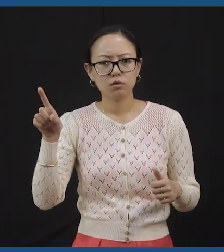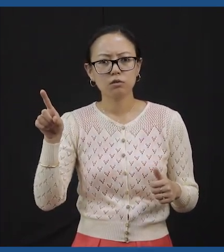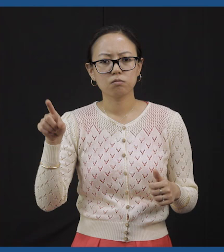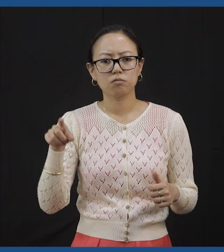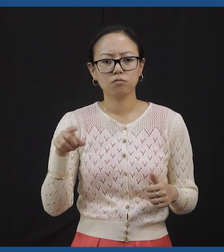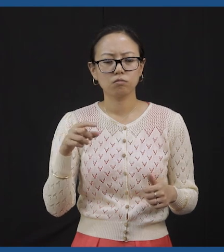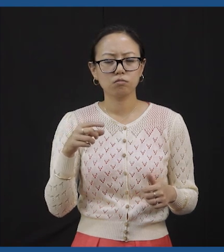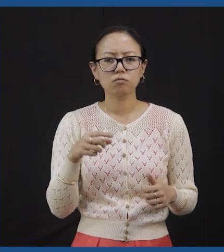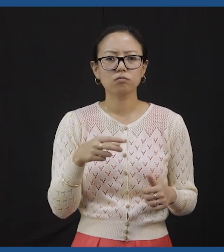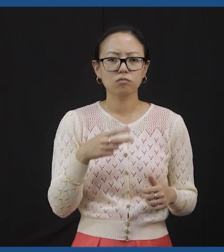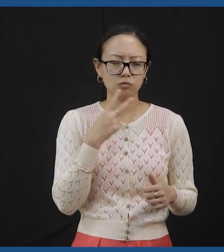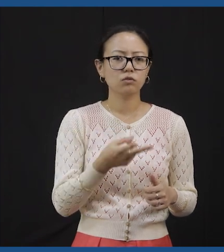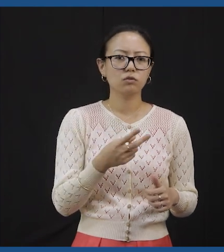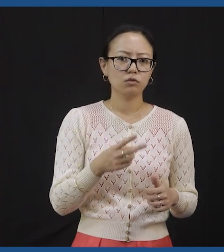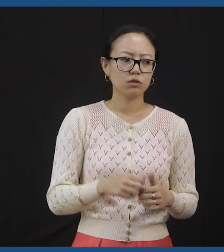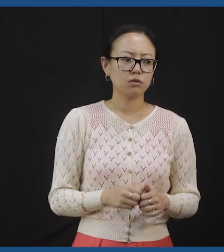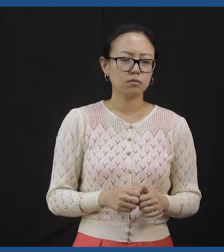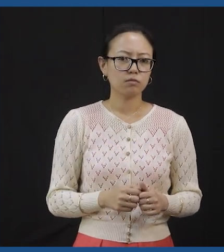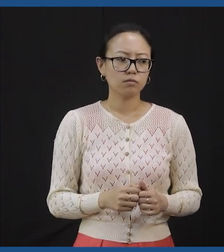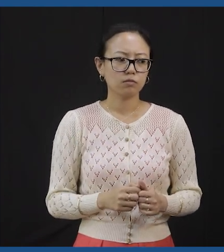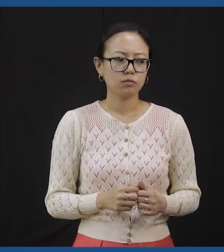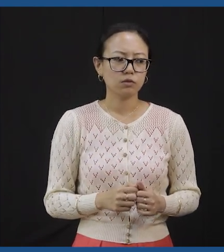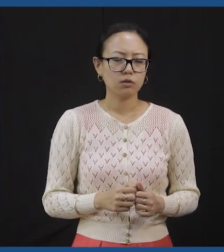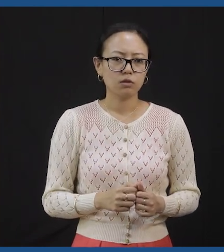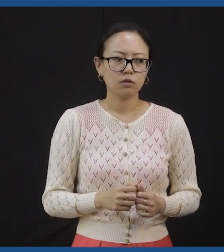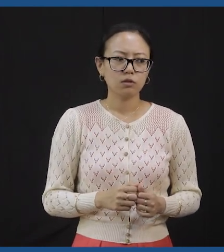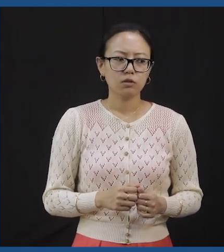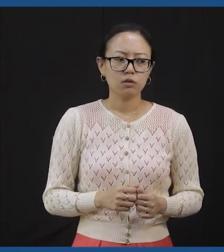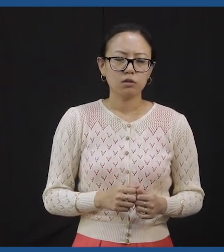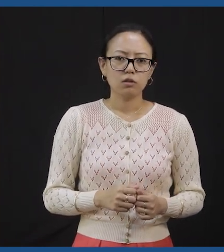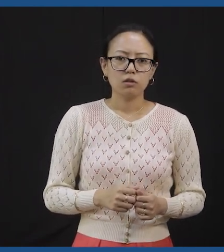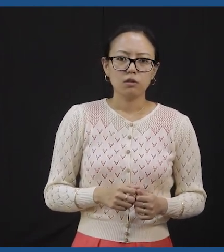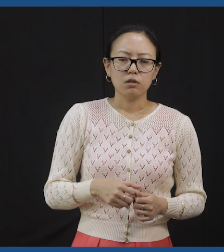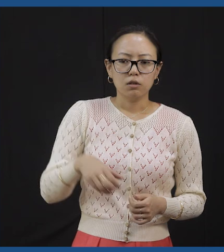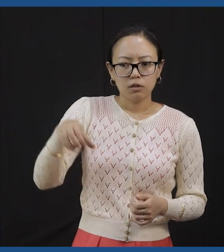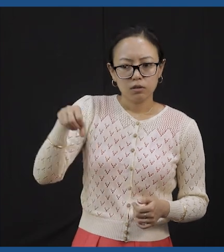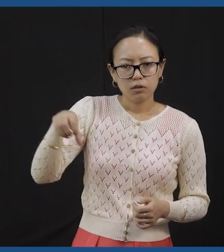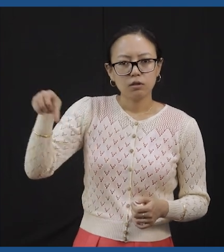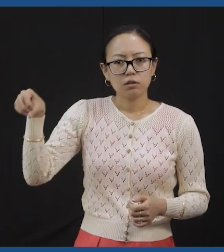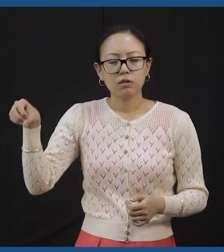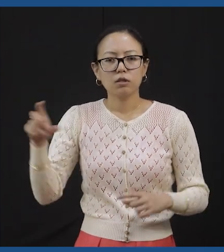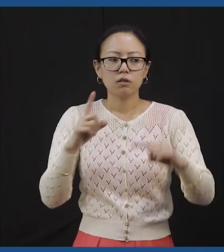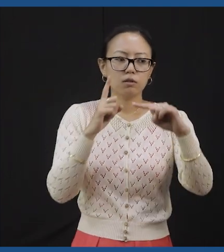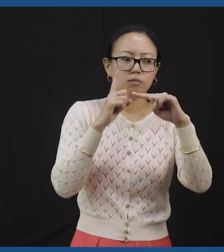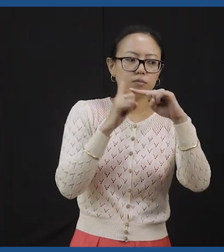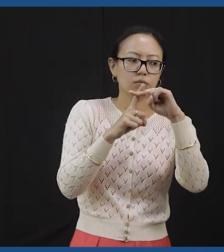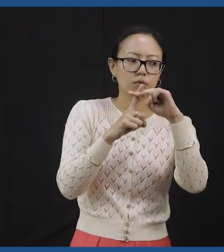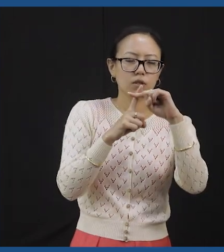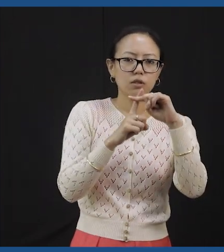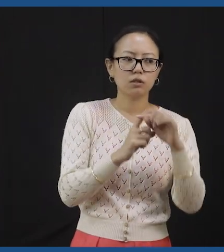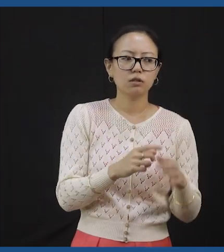previous question, the answer or the difference will be at the top. The second number or